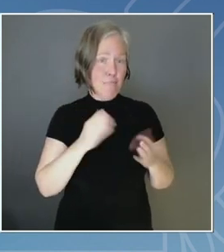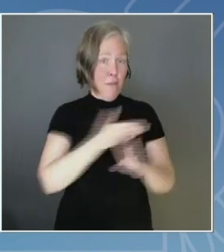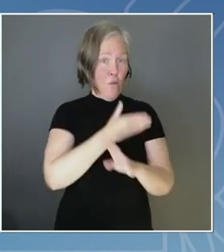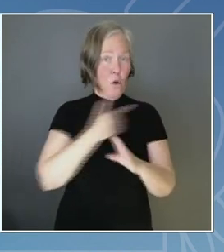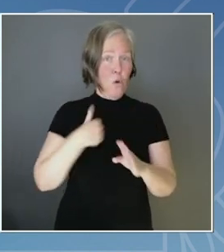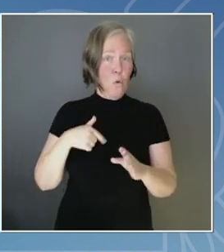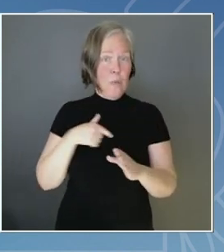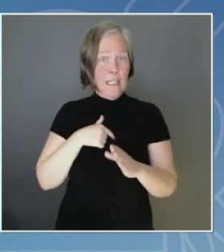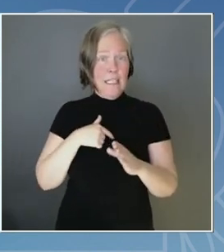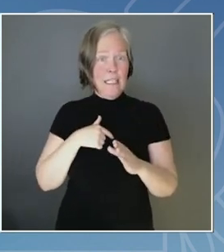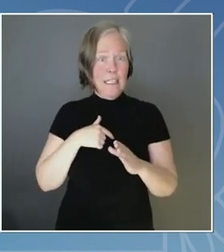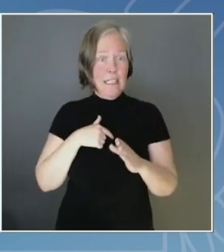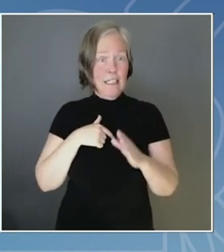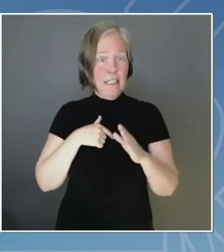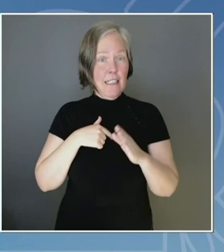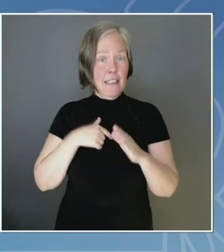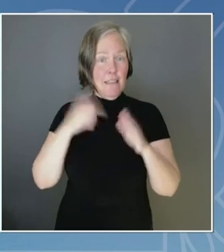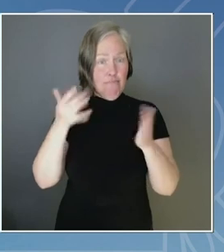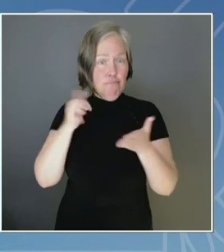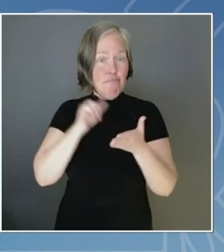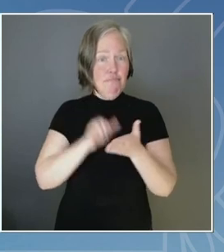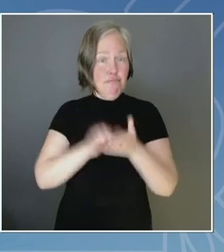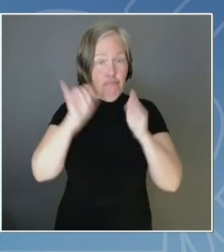and continue to be inspired.